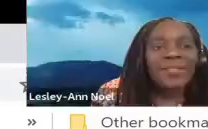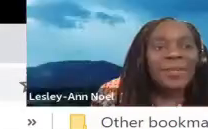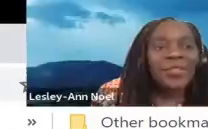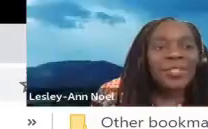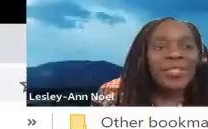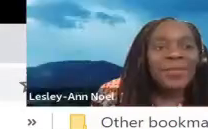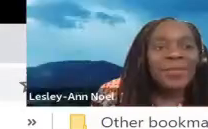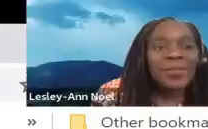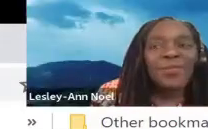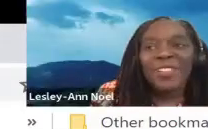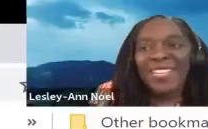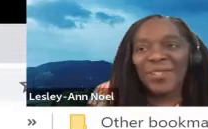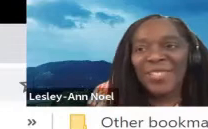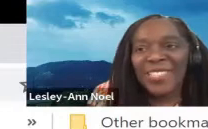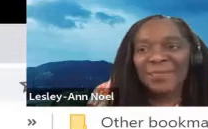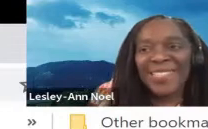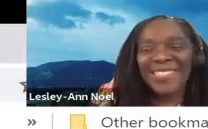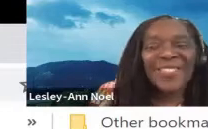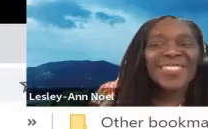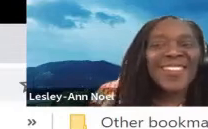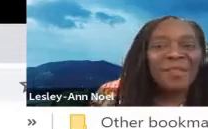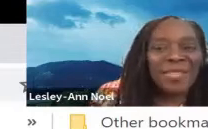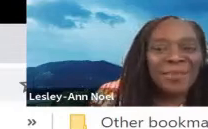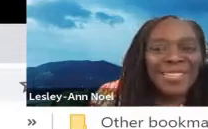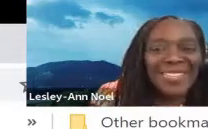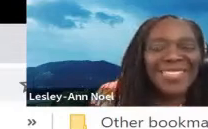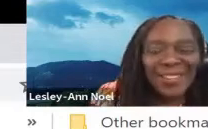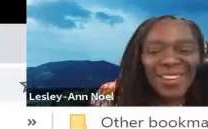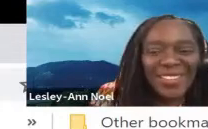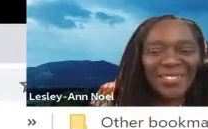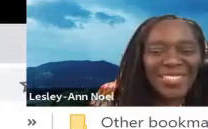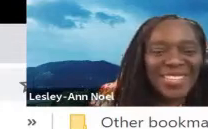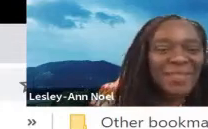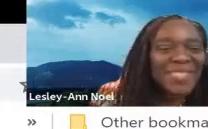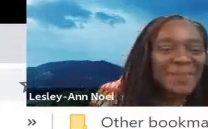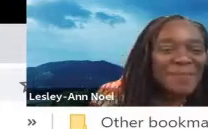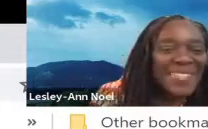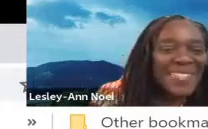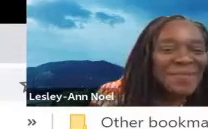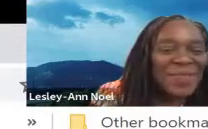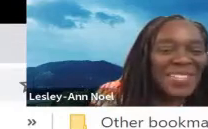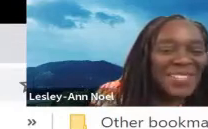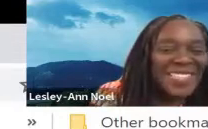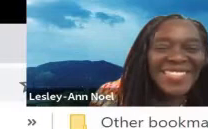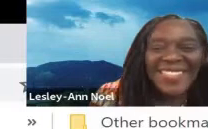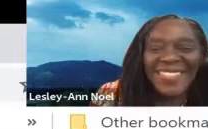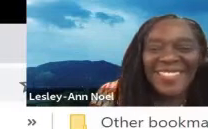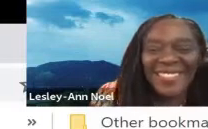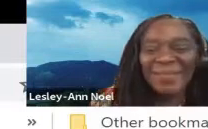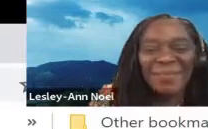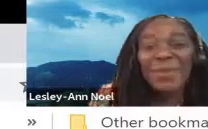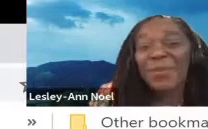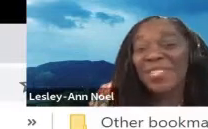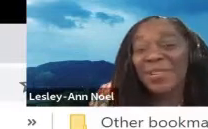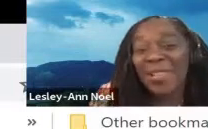We have some interesting, really interesting places. Not that everybody's place is not interesting, but some places are more interesting than